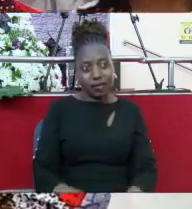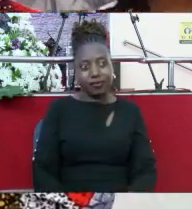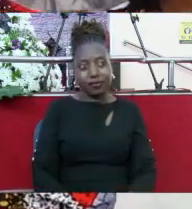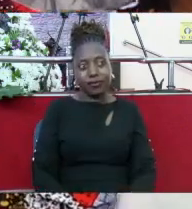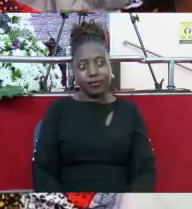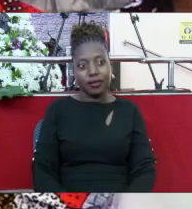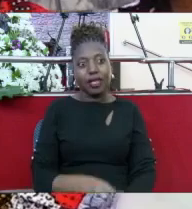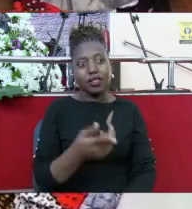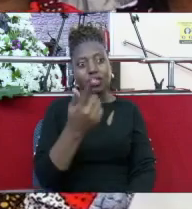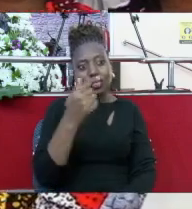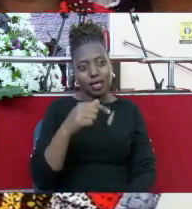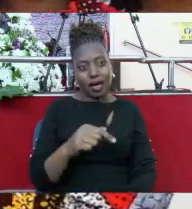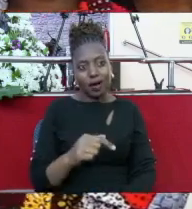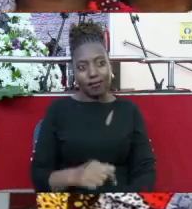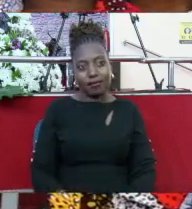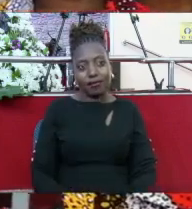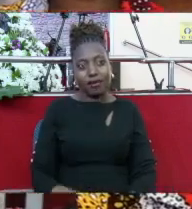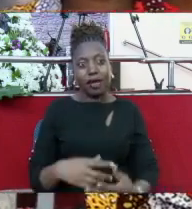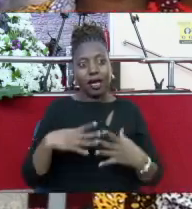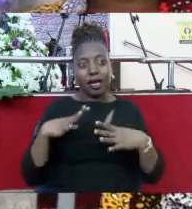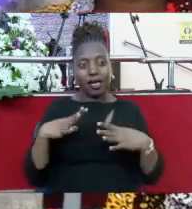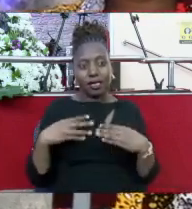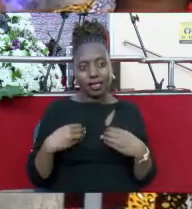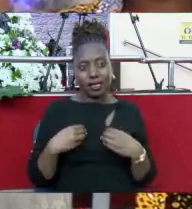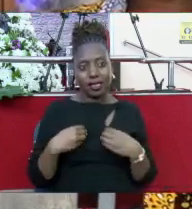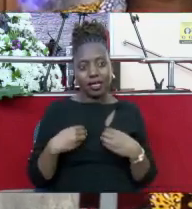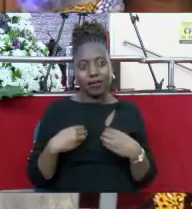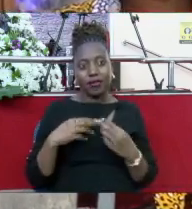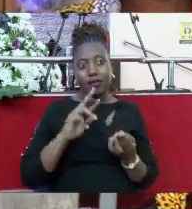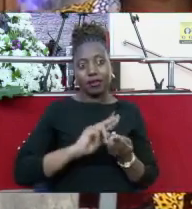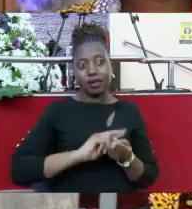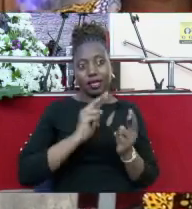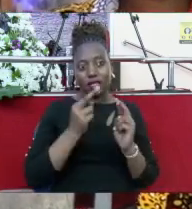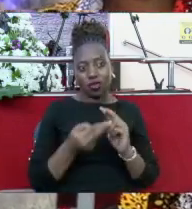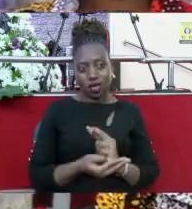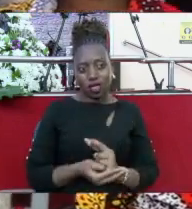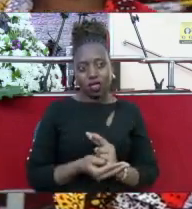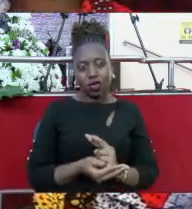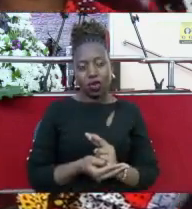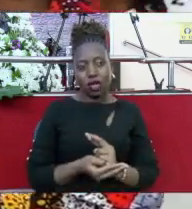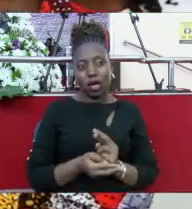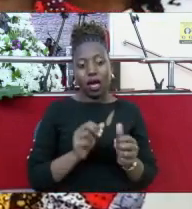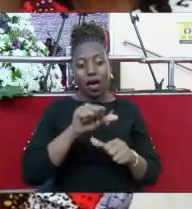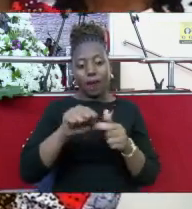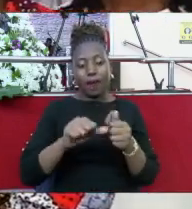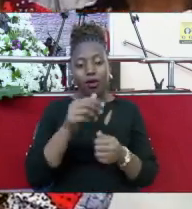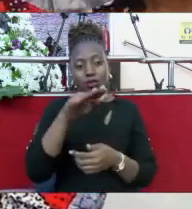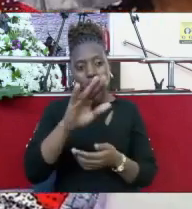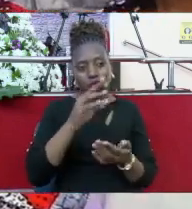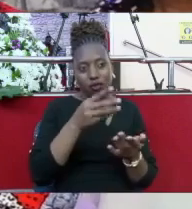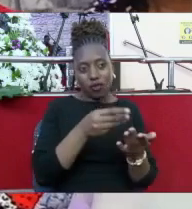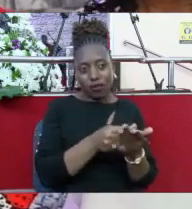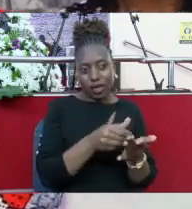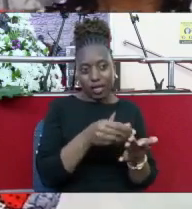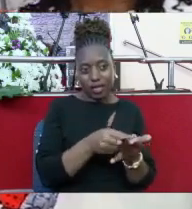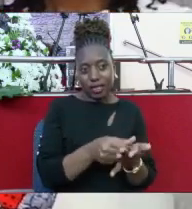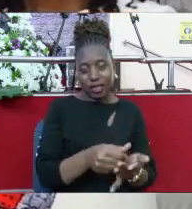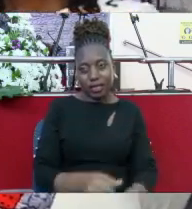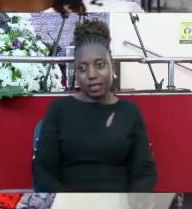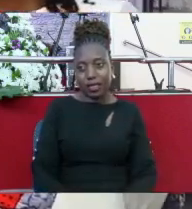Just come and receive restoration in terms of your finances.